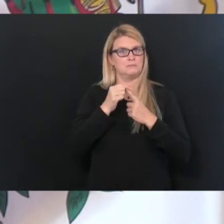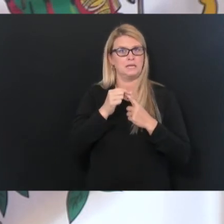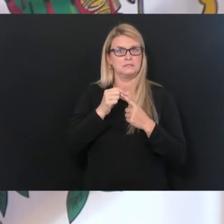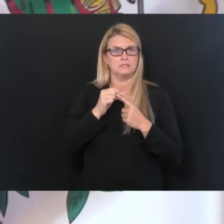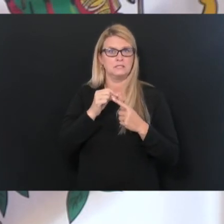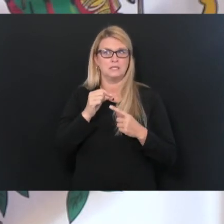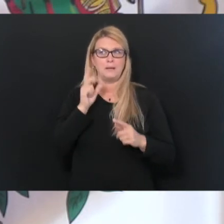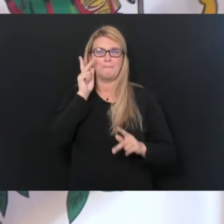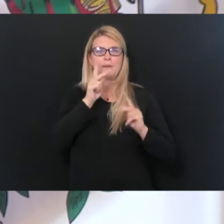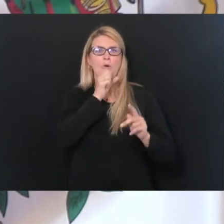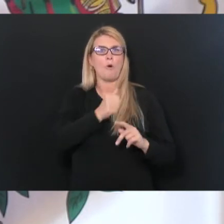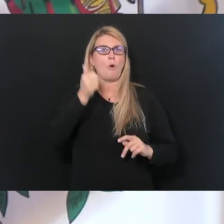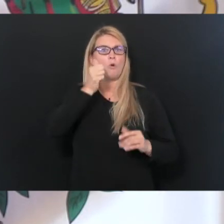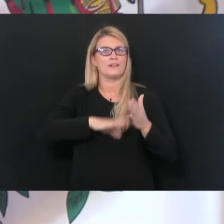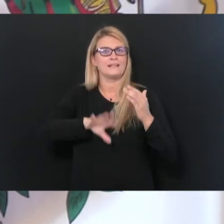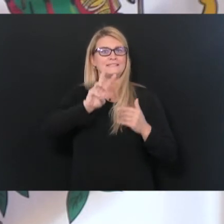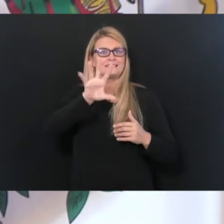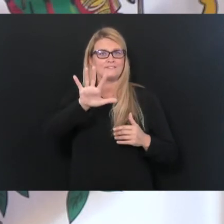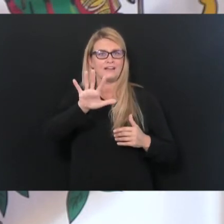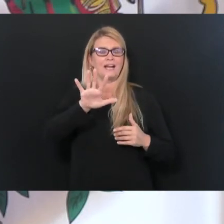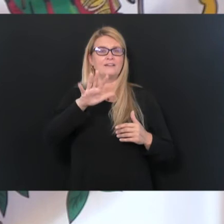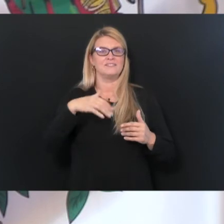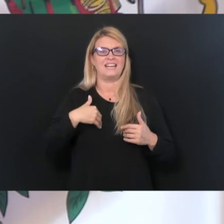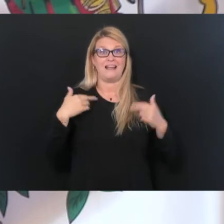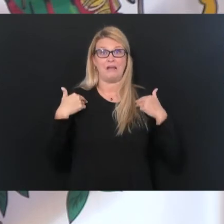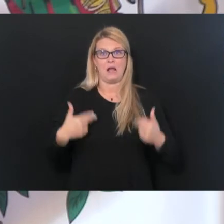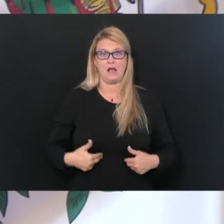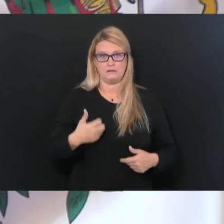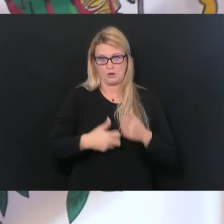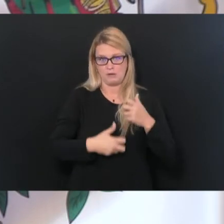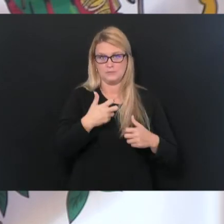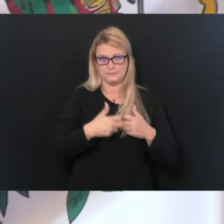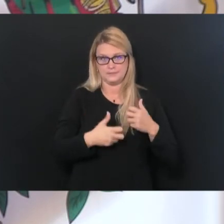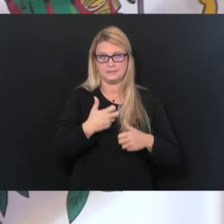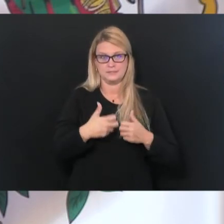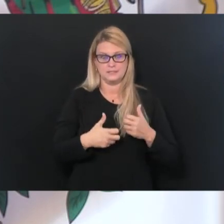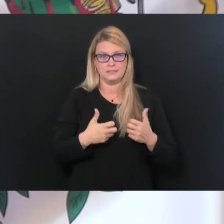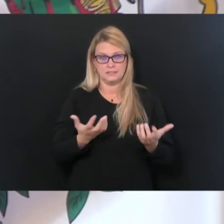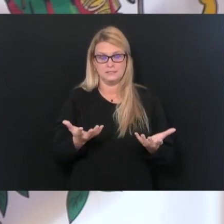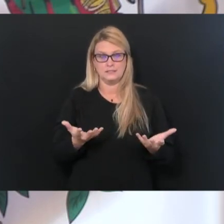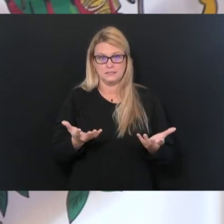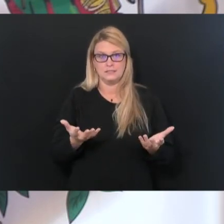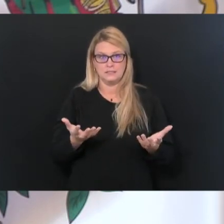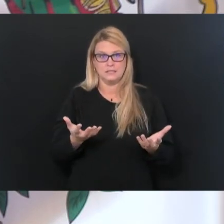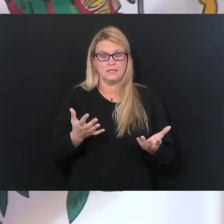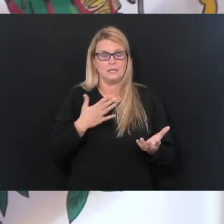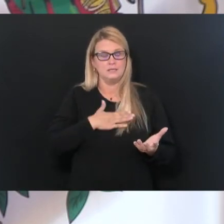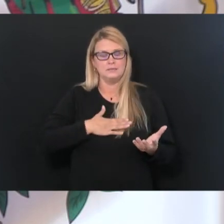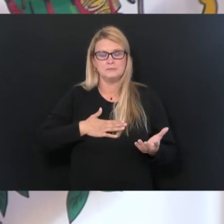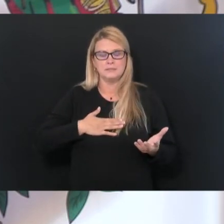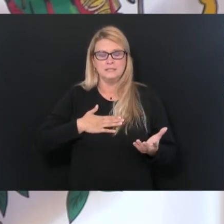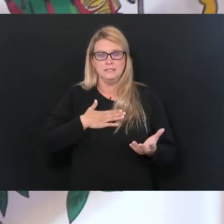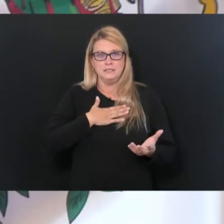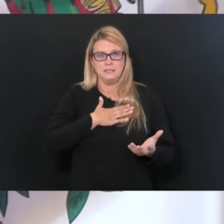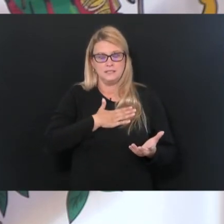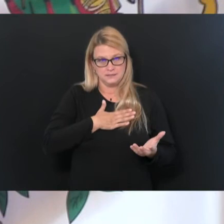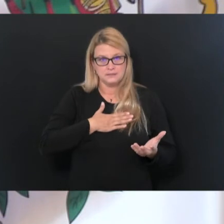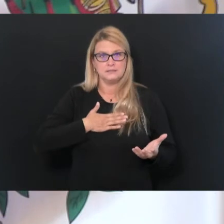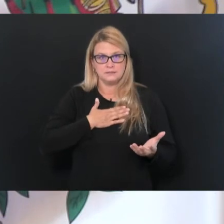than 65 and have some level of health conditions. I absolutely ask you in every